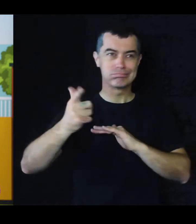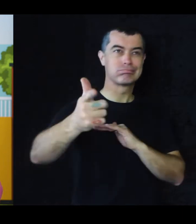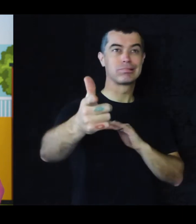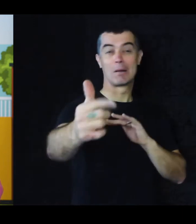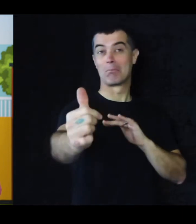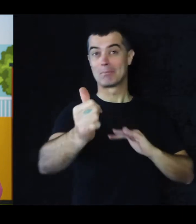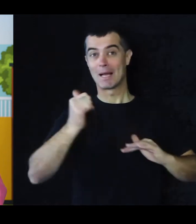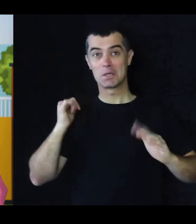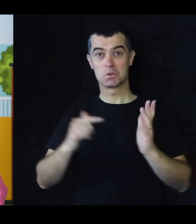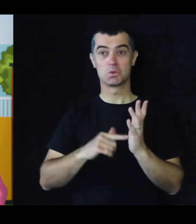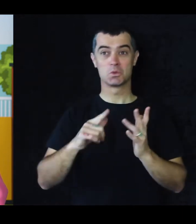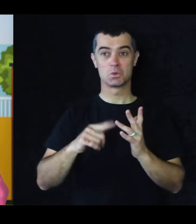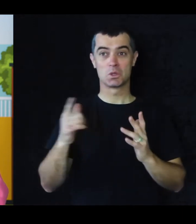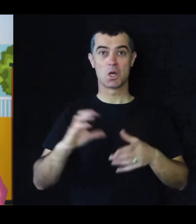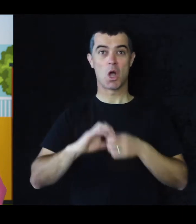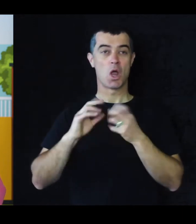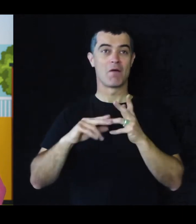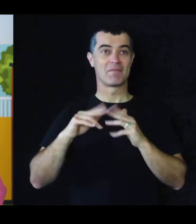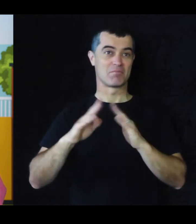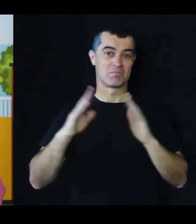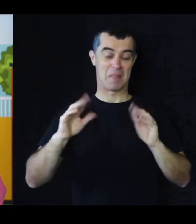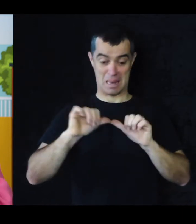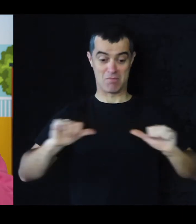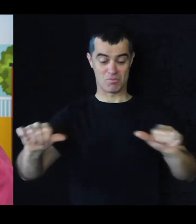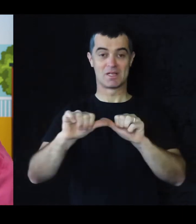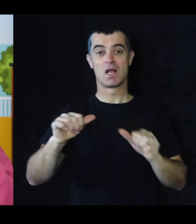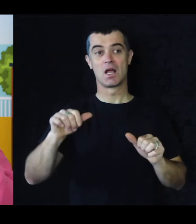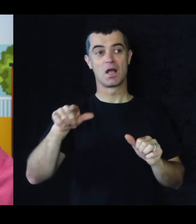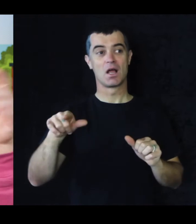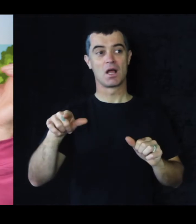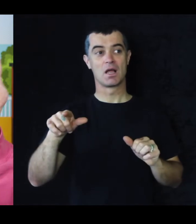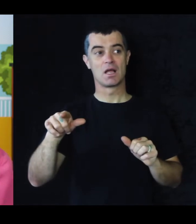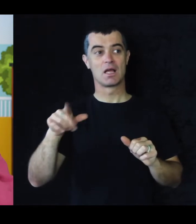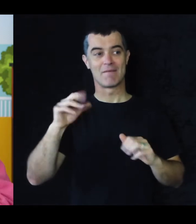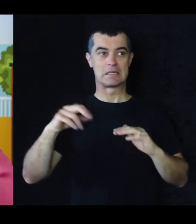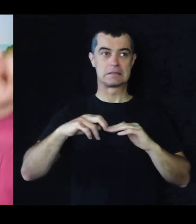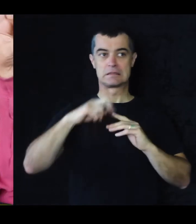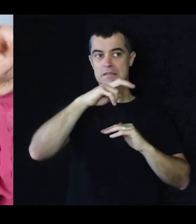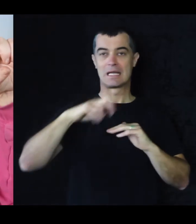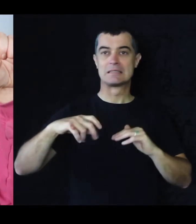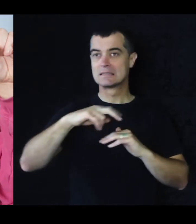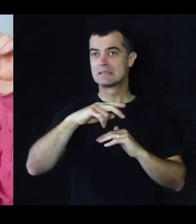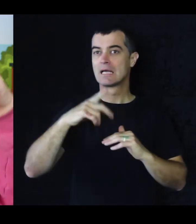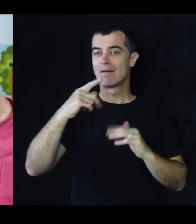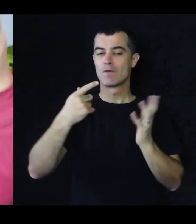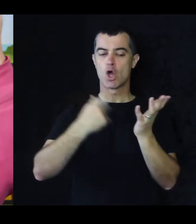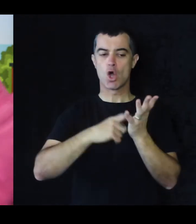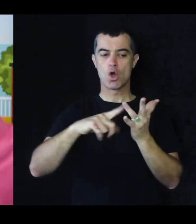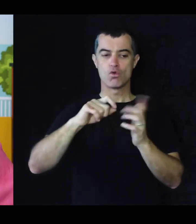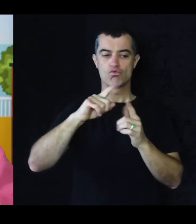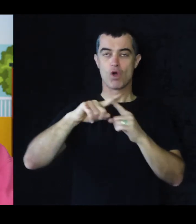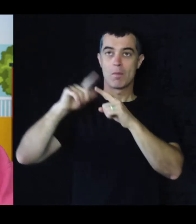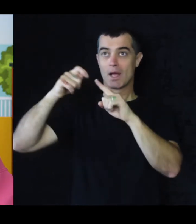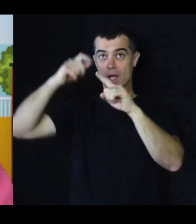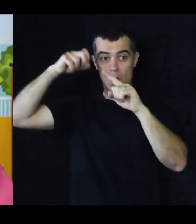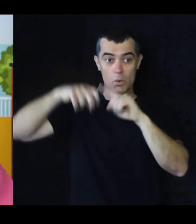all the way back down to the owner of the property, and off there they had stairs, but there was a rope swing